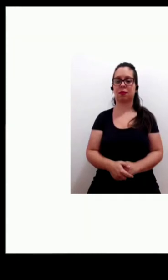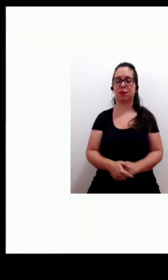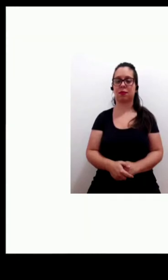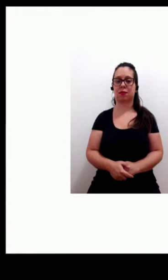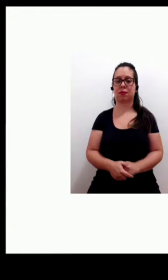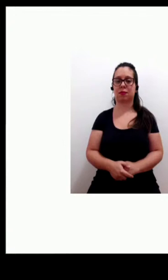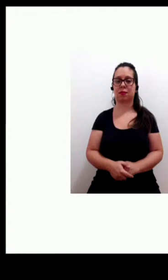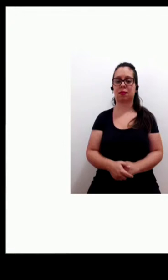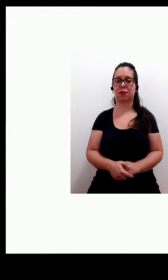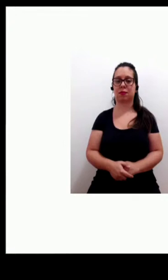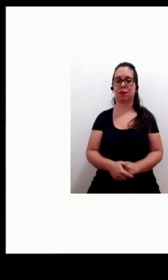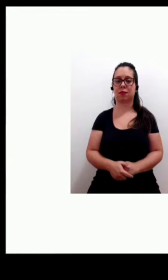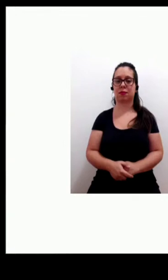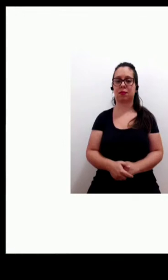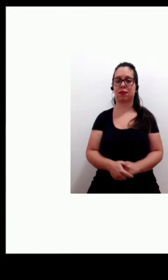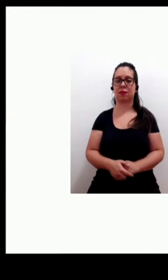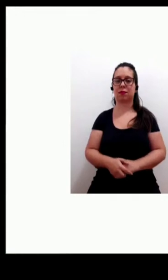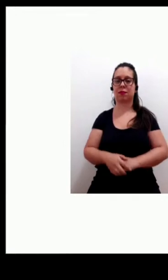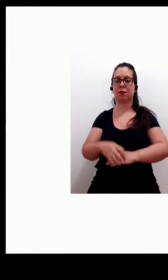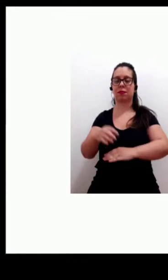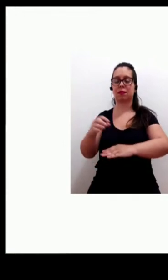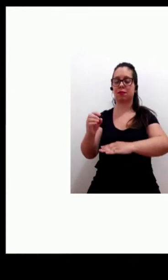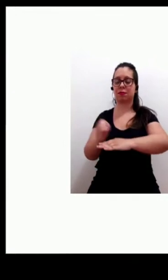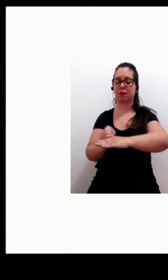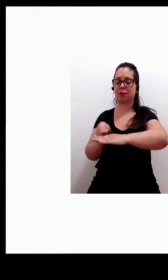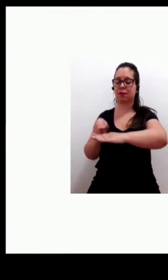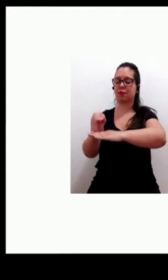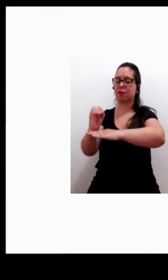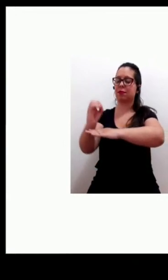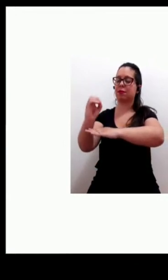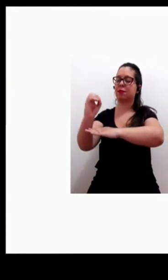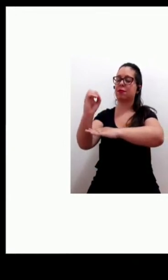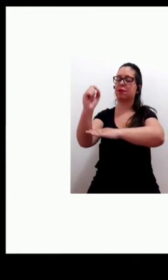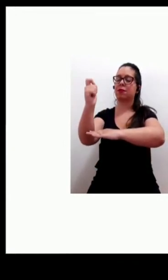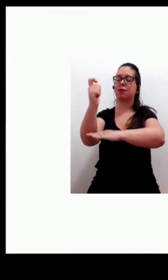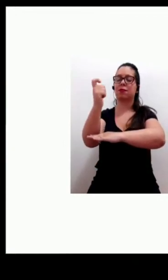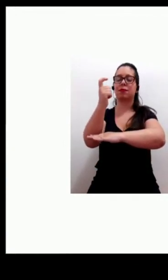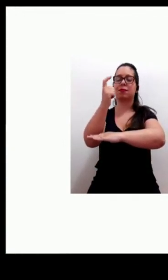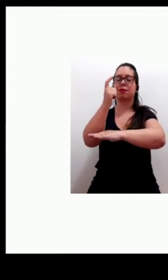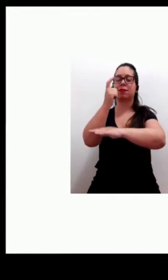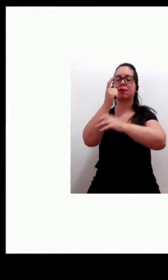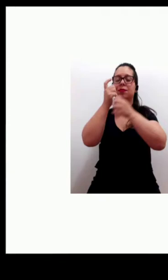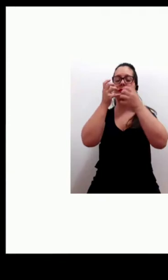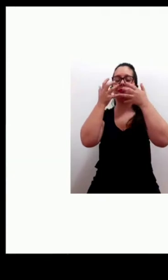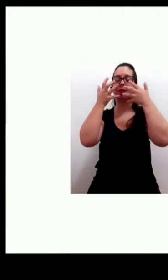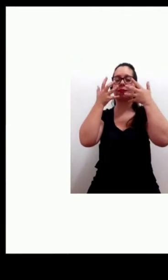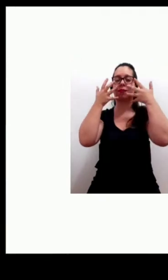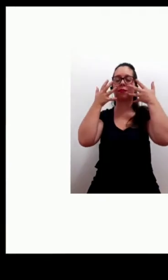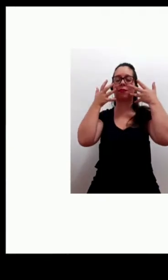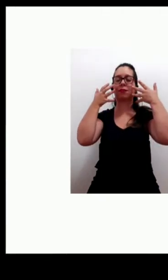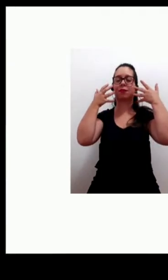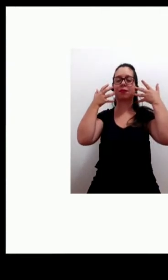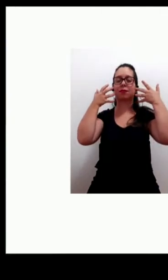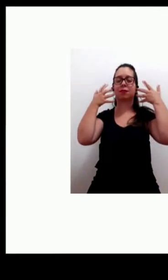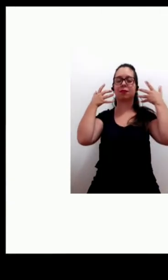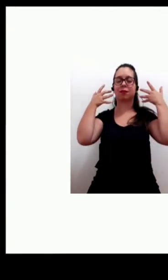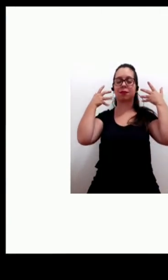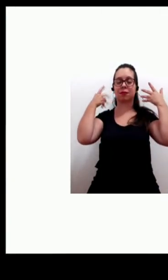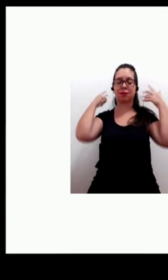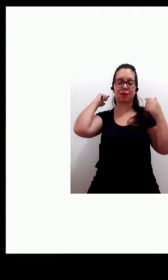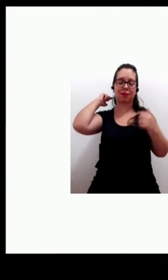Warm morning sun on my face and on the back of my neck. The wall reflects it. It's so nice